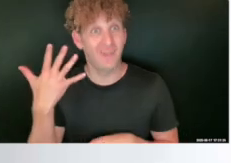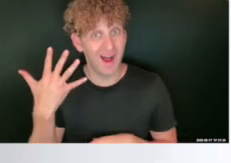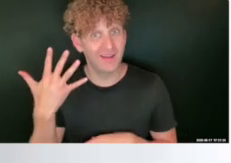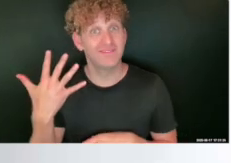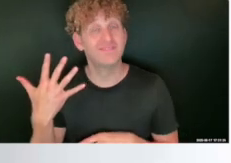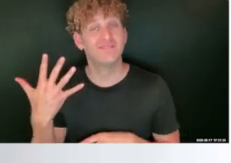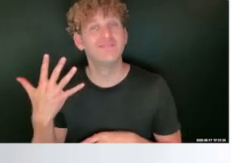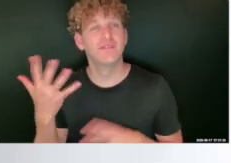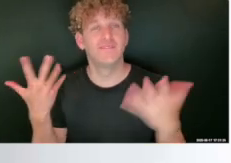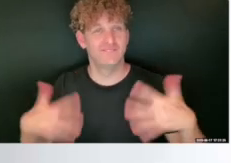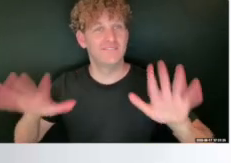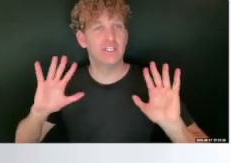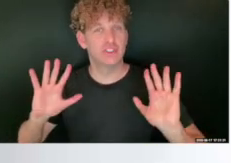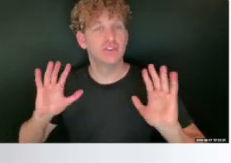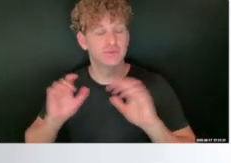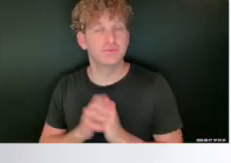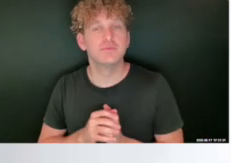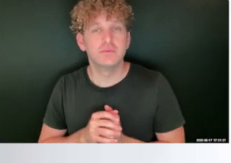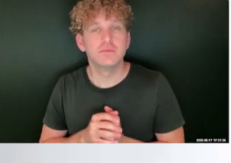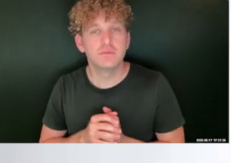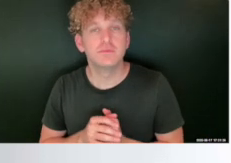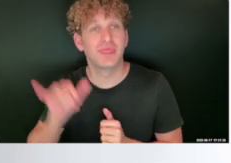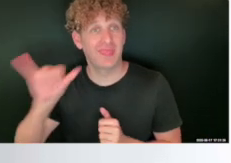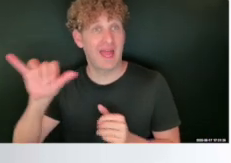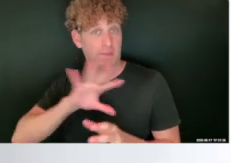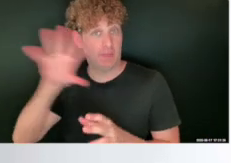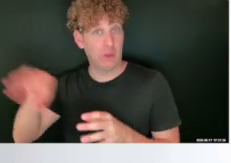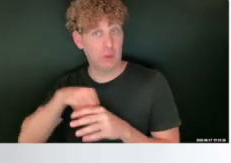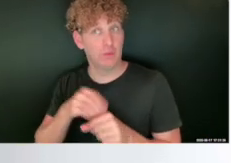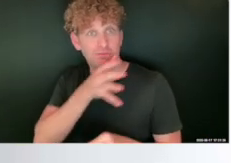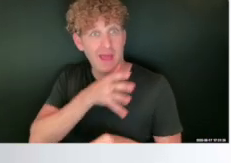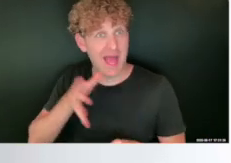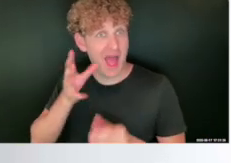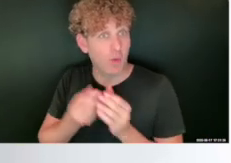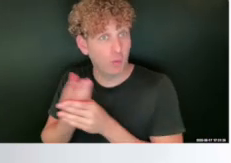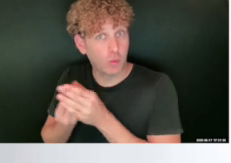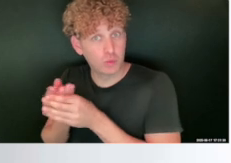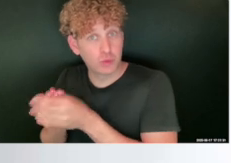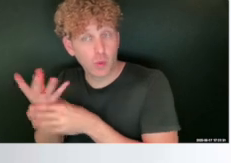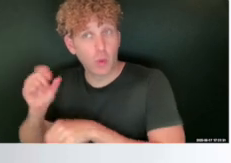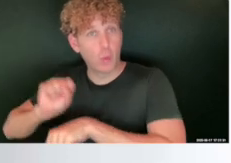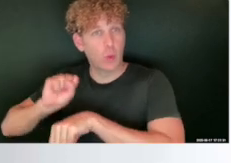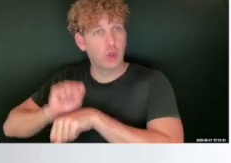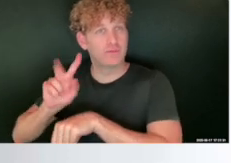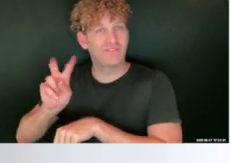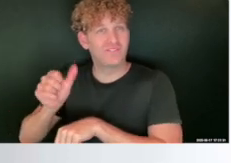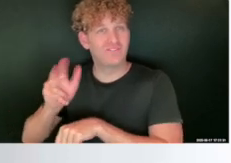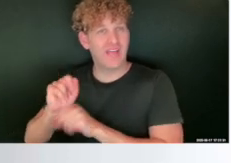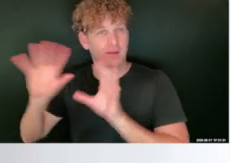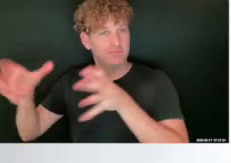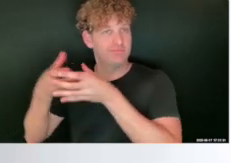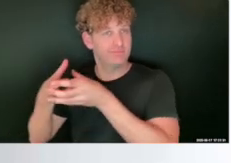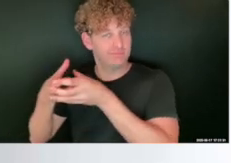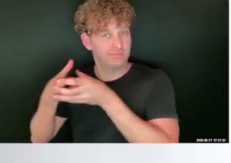the next few slides. Next slide, please. All right, now let's go statewide.